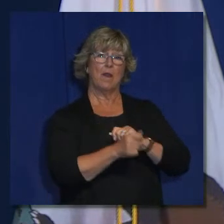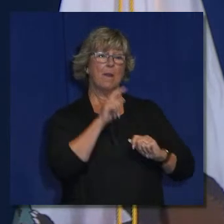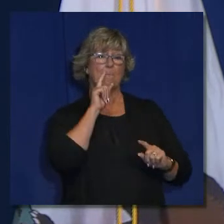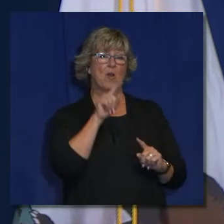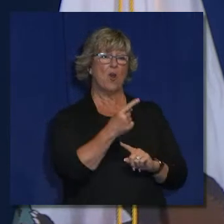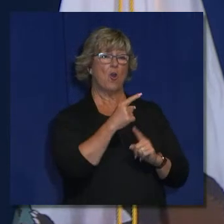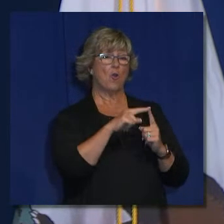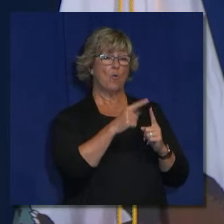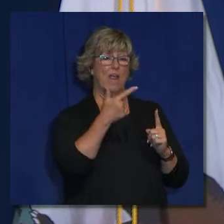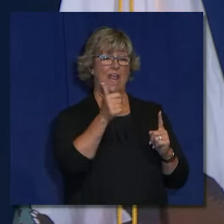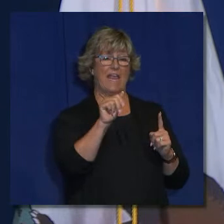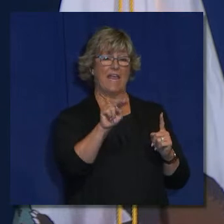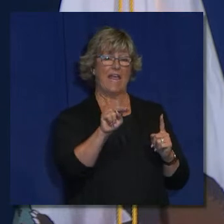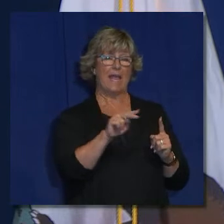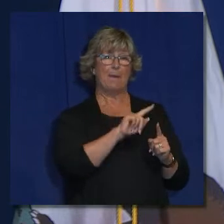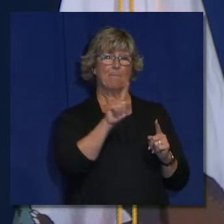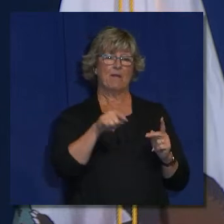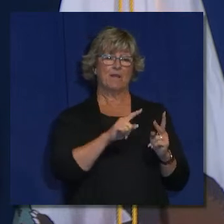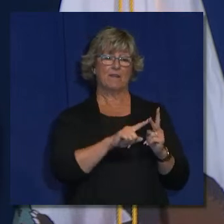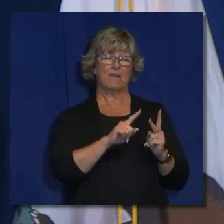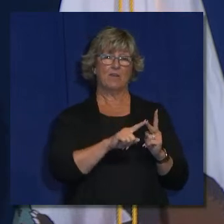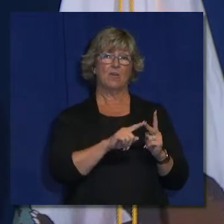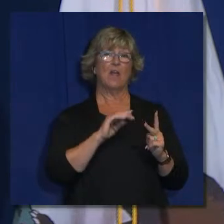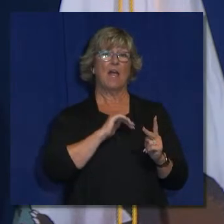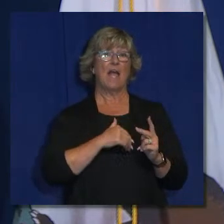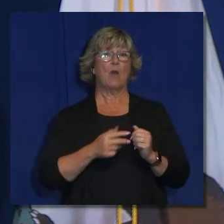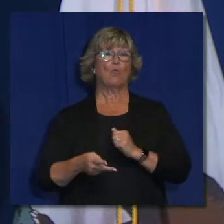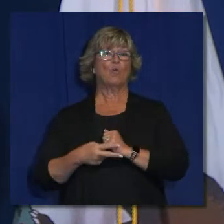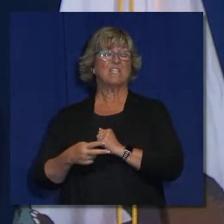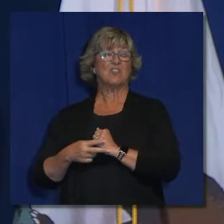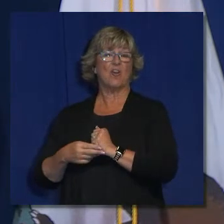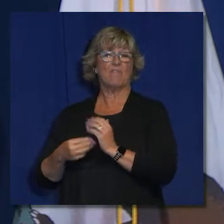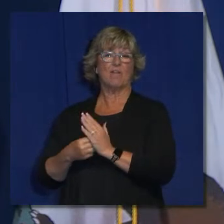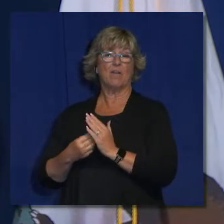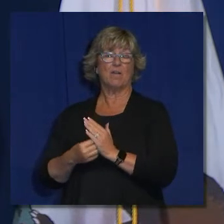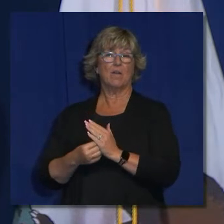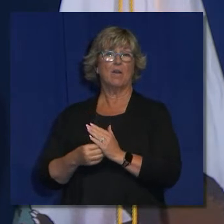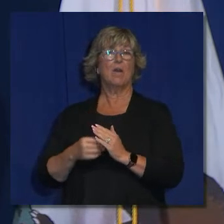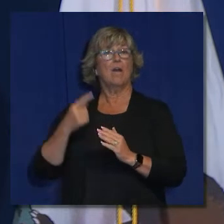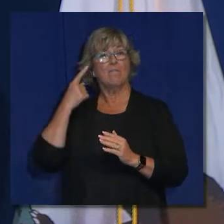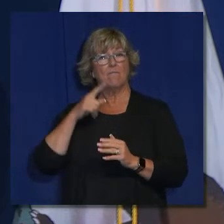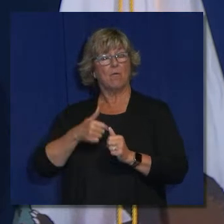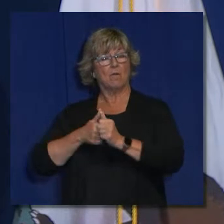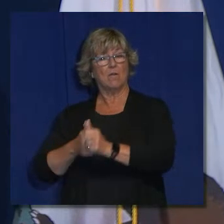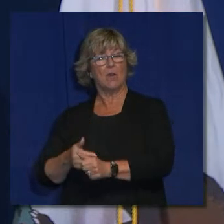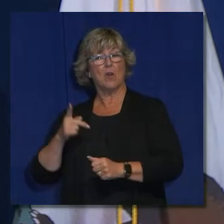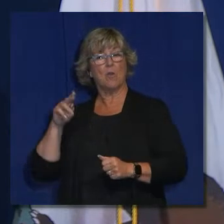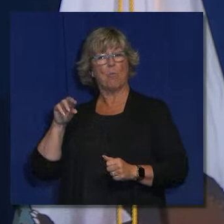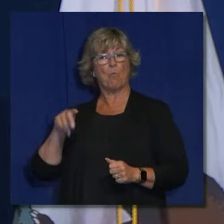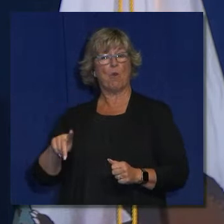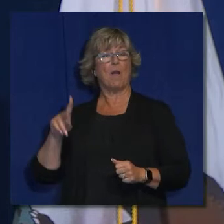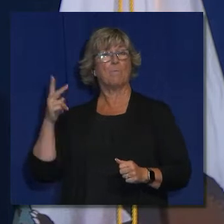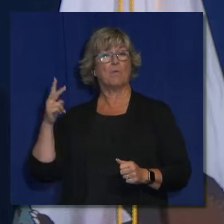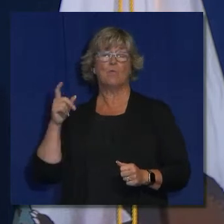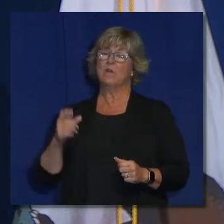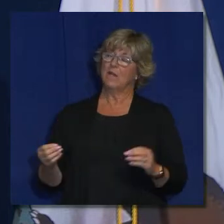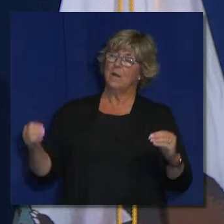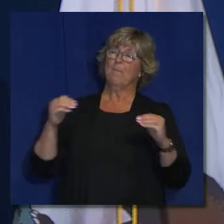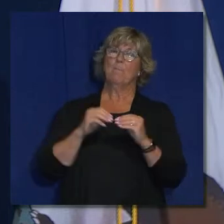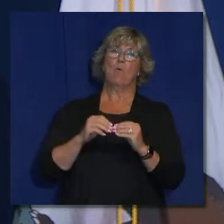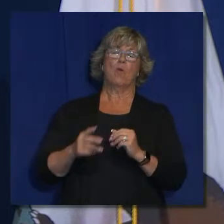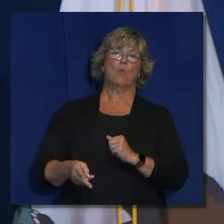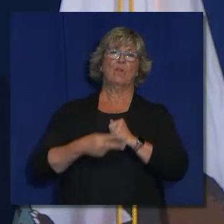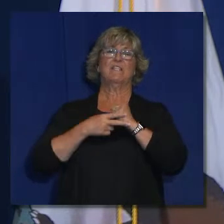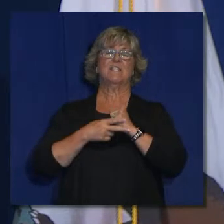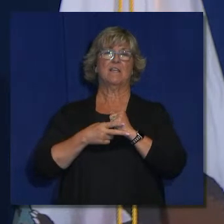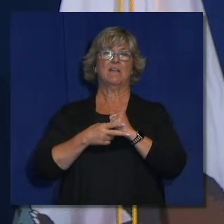just GAN, but to reform our reserves, reform Prop 2. We need more reserves. We hit